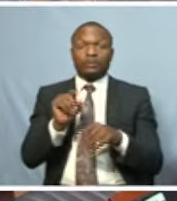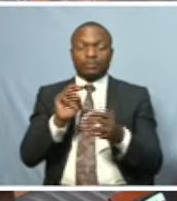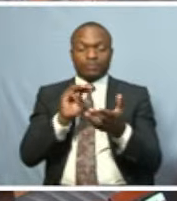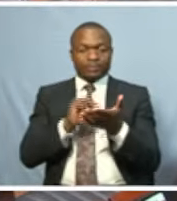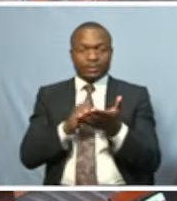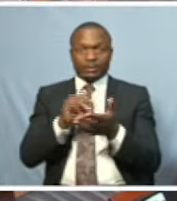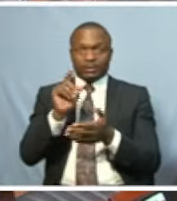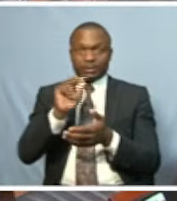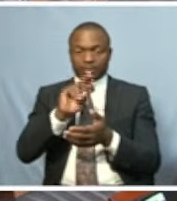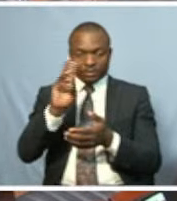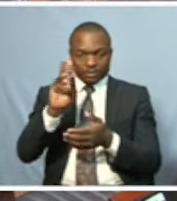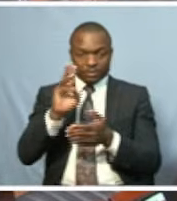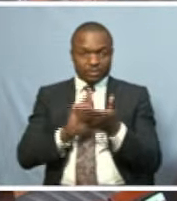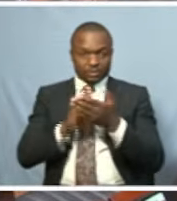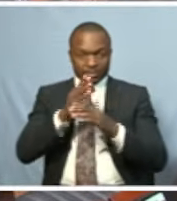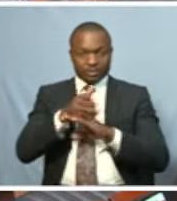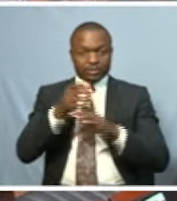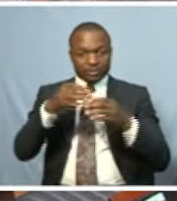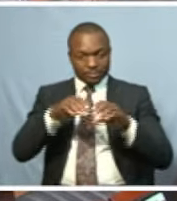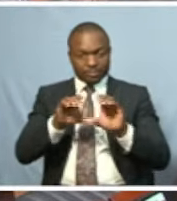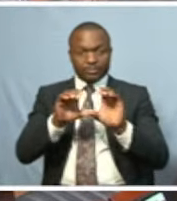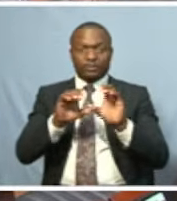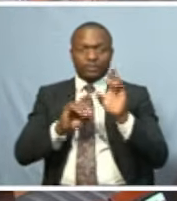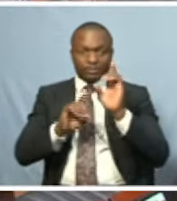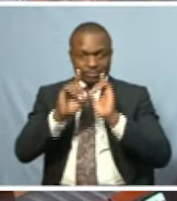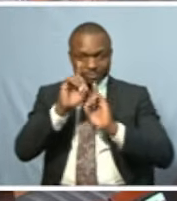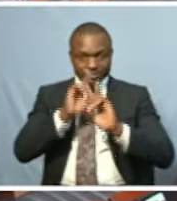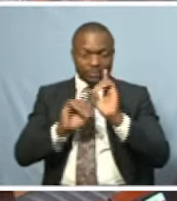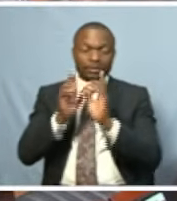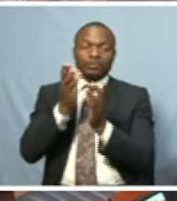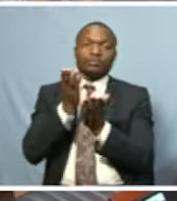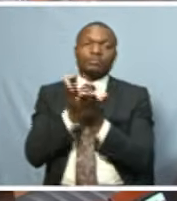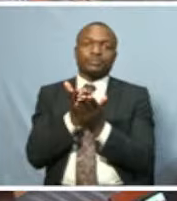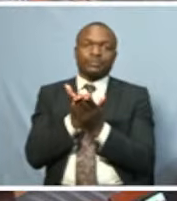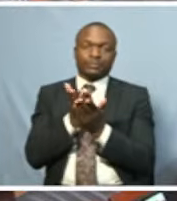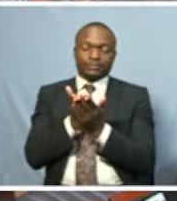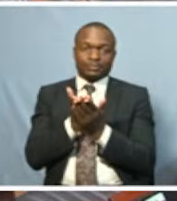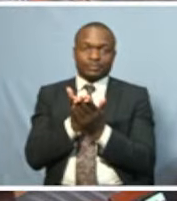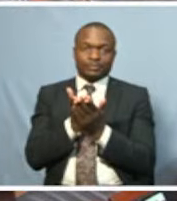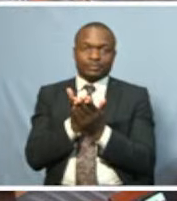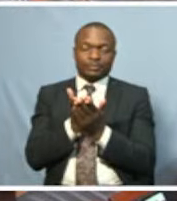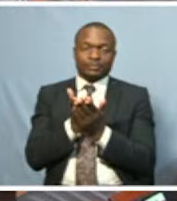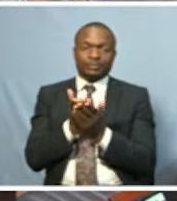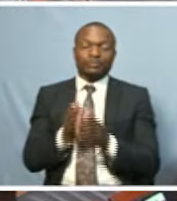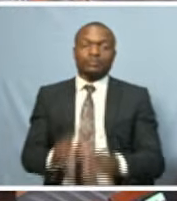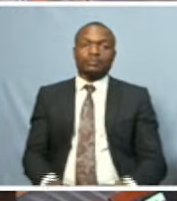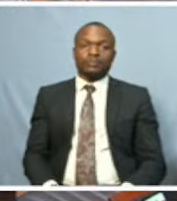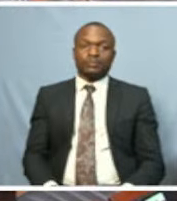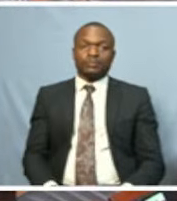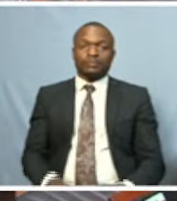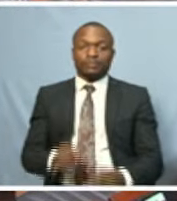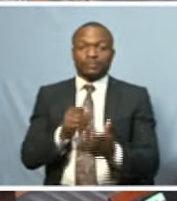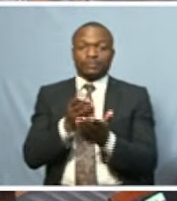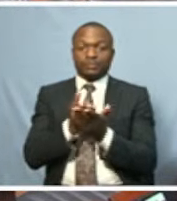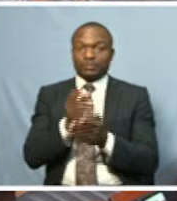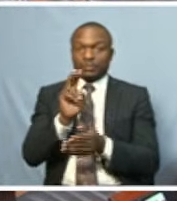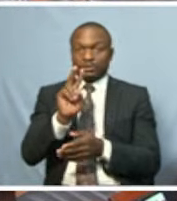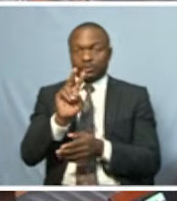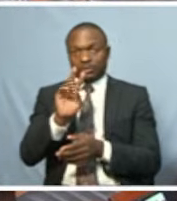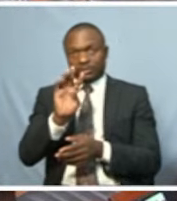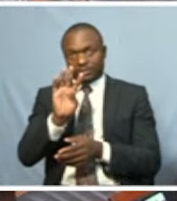2026. Thereafter, there was a resumption of debate on the motion of thanks, the President's address. This is the motion of 24th